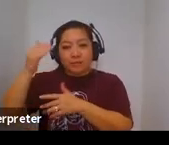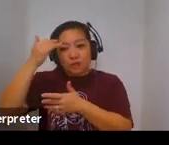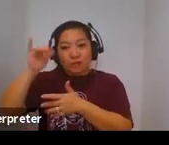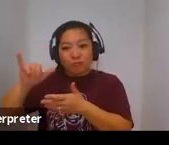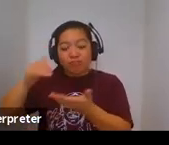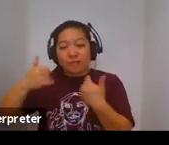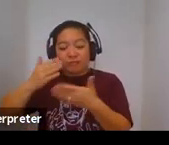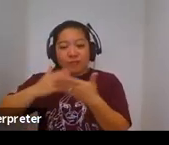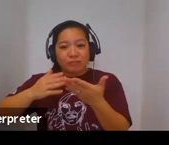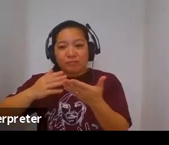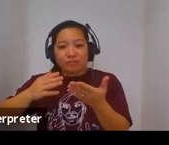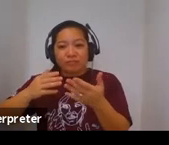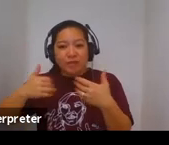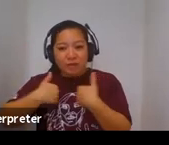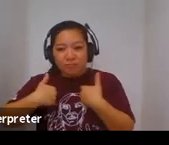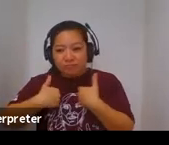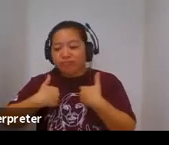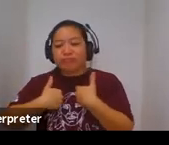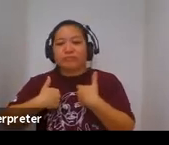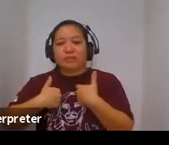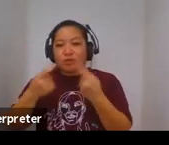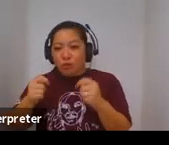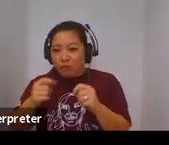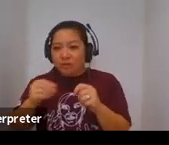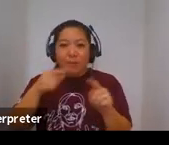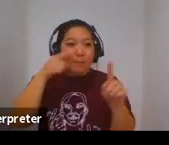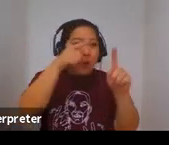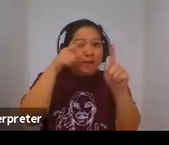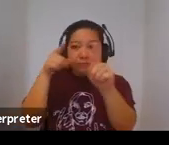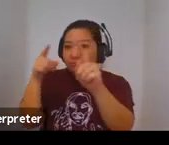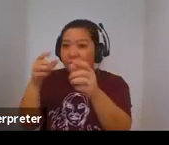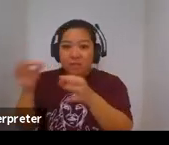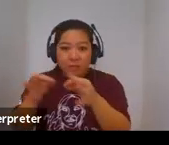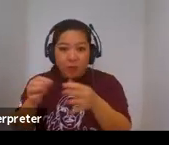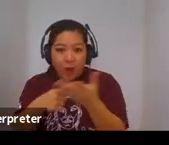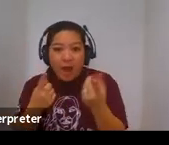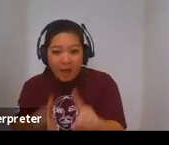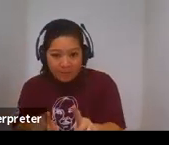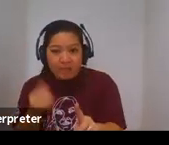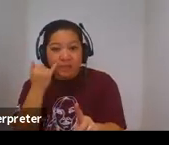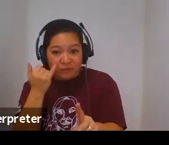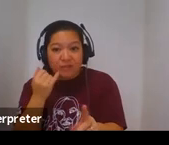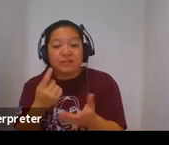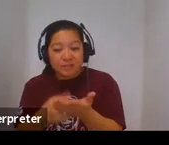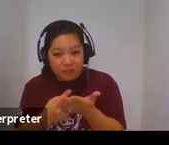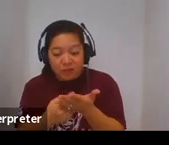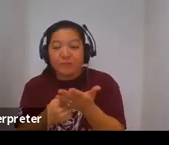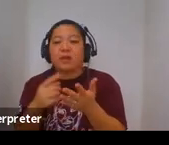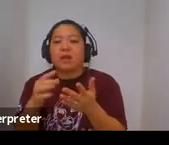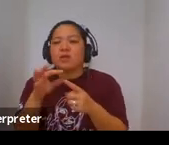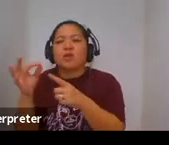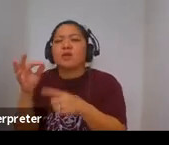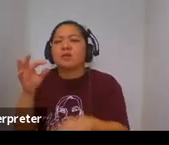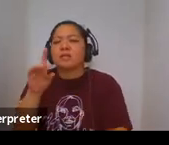different tools where people can point and try to explain what happened to them if you're talking about disclosures